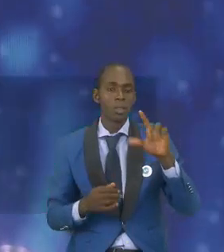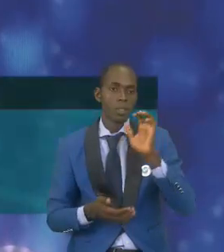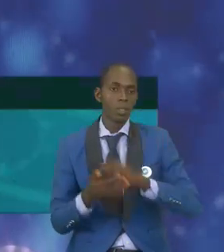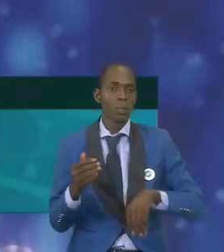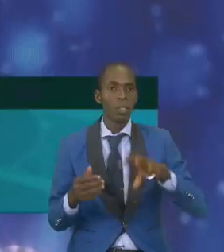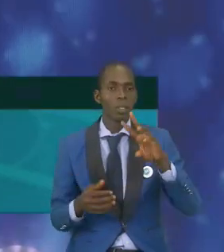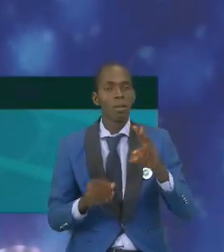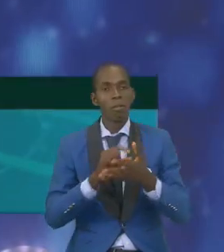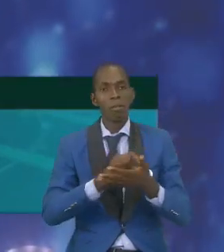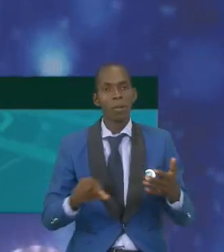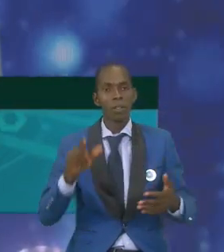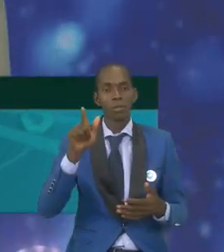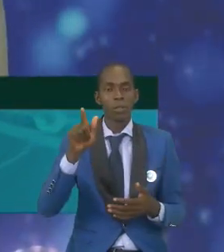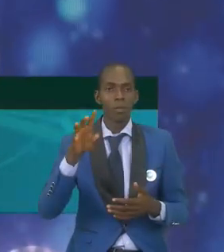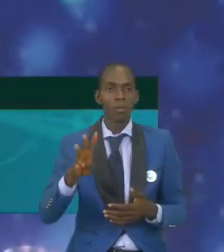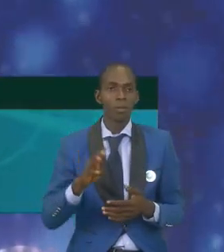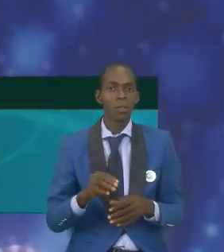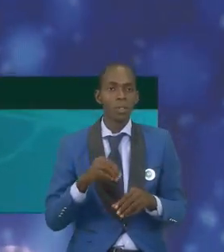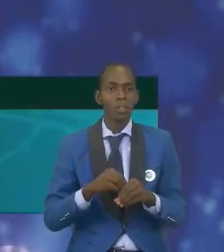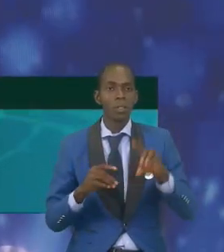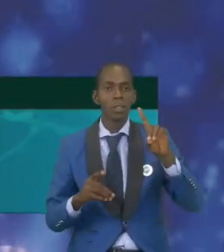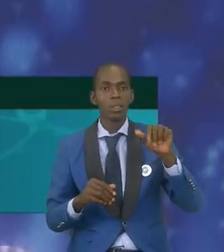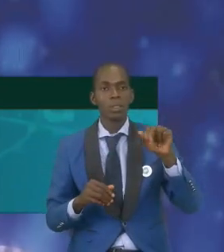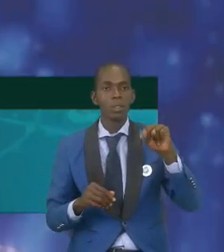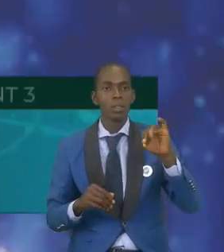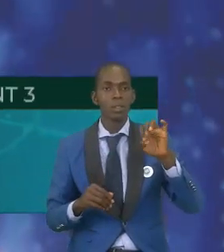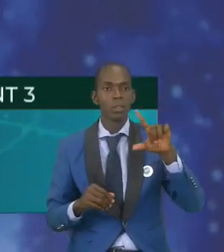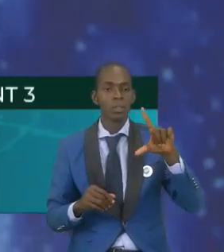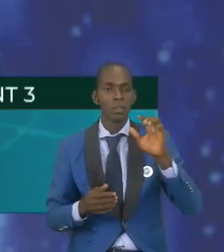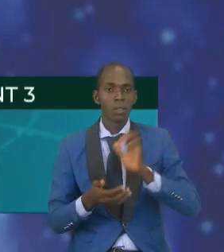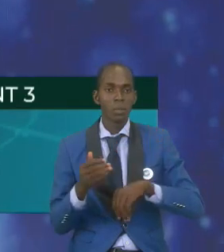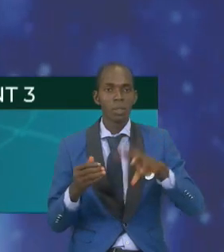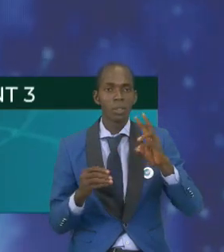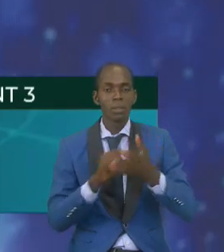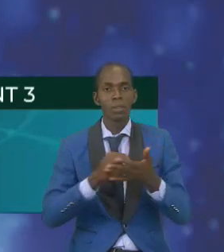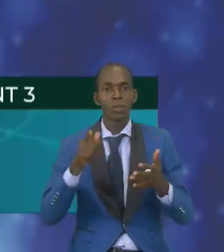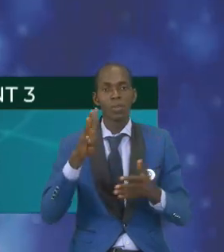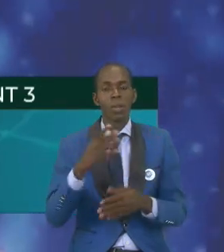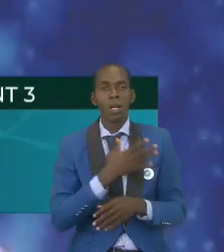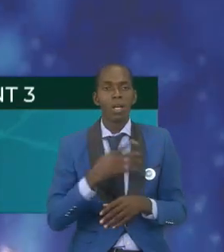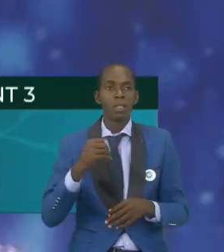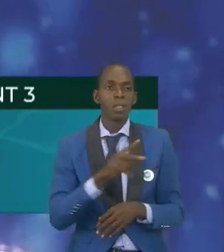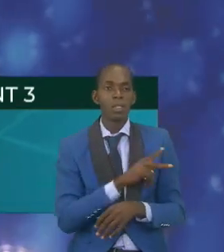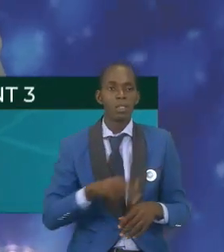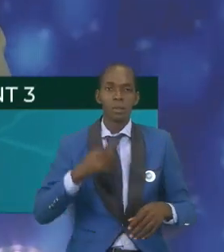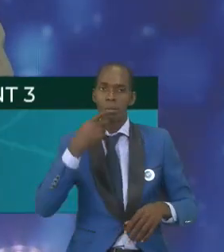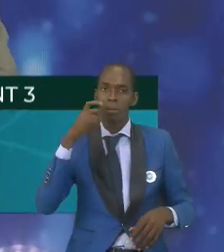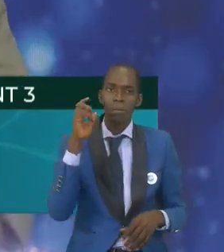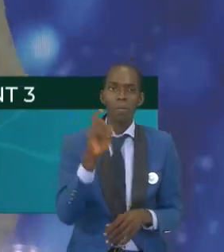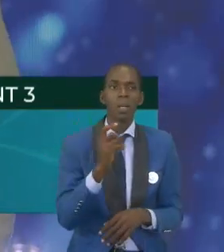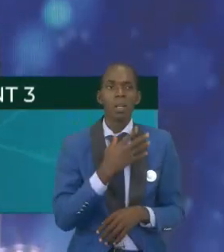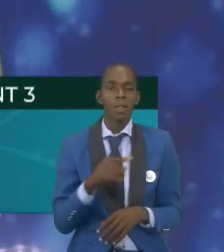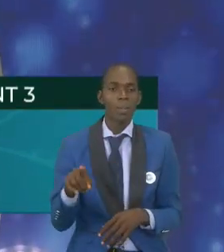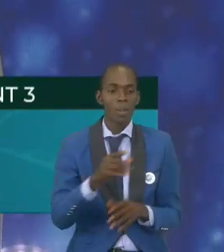from verse 24. In Daniel chapter 6, verse 24, and the king commanded, and they